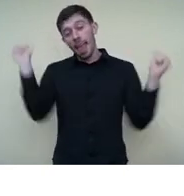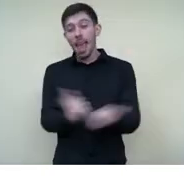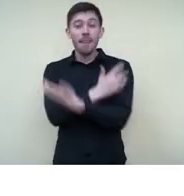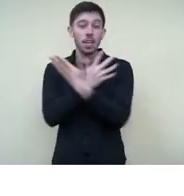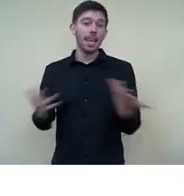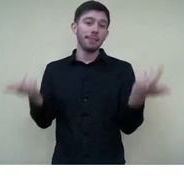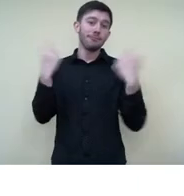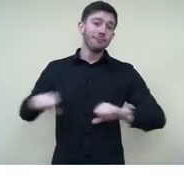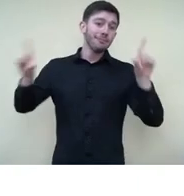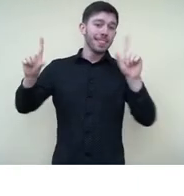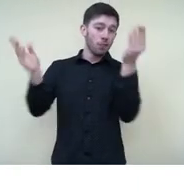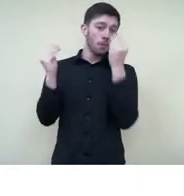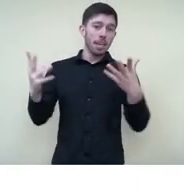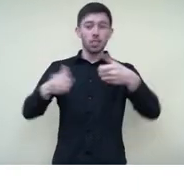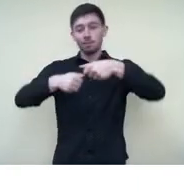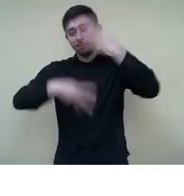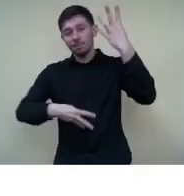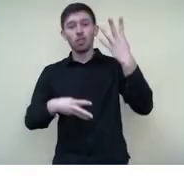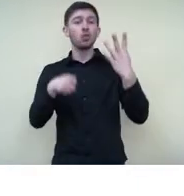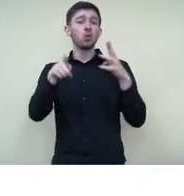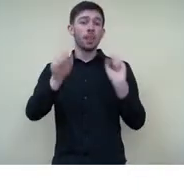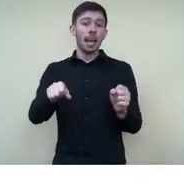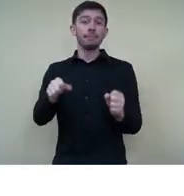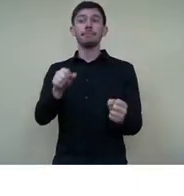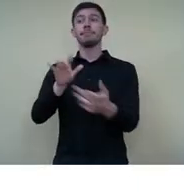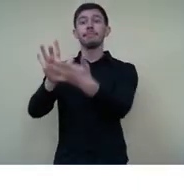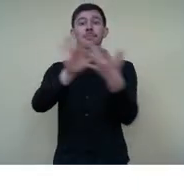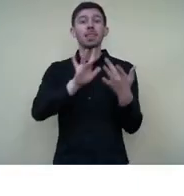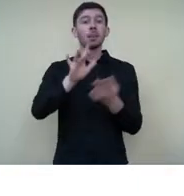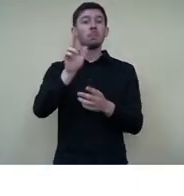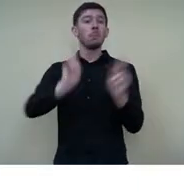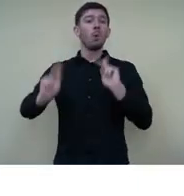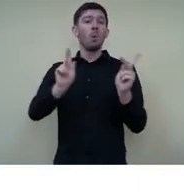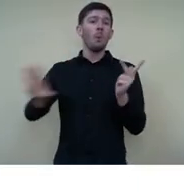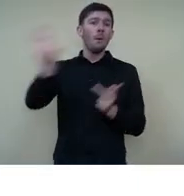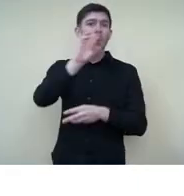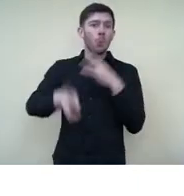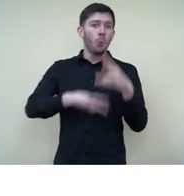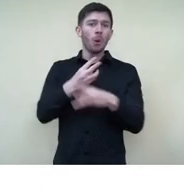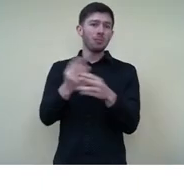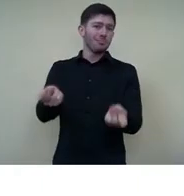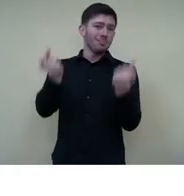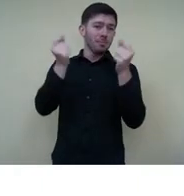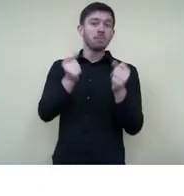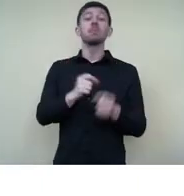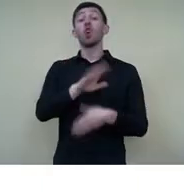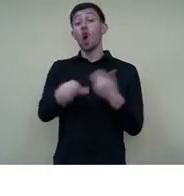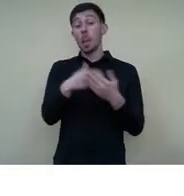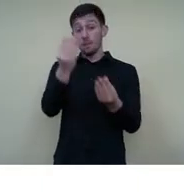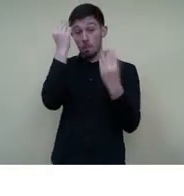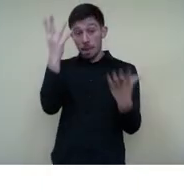seconds. You can be connected to people literally across the world within seconds. But with that being stated, there's tons of information out there, and all information is